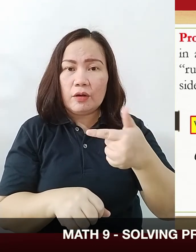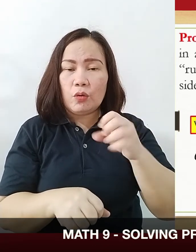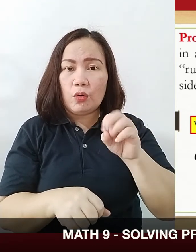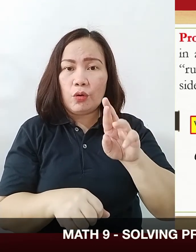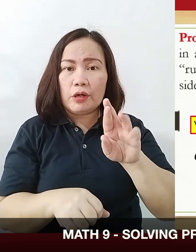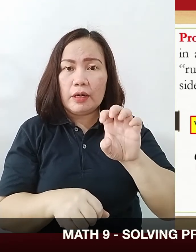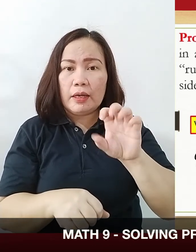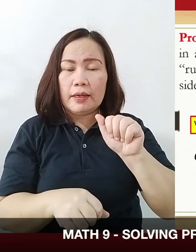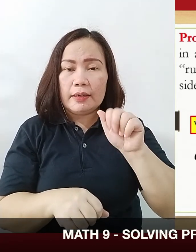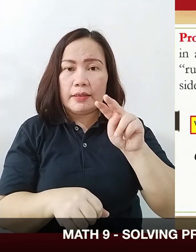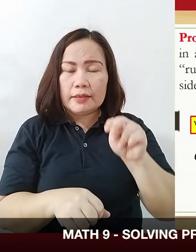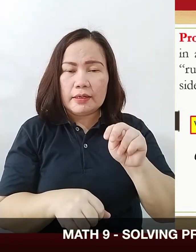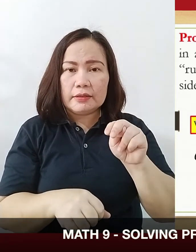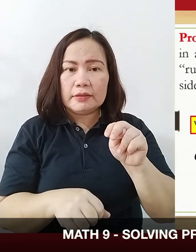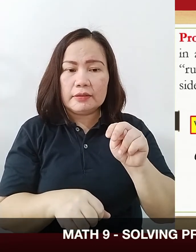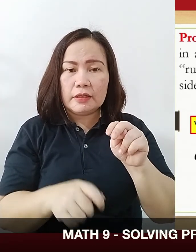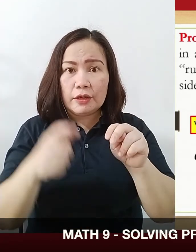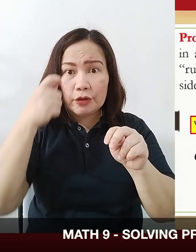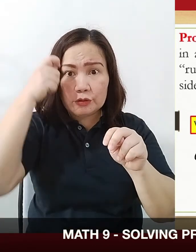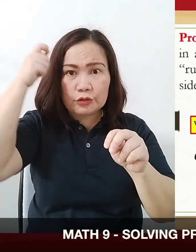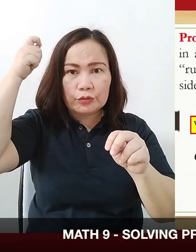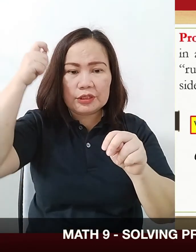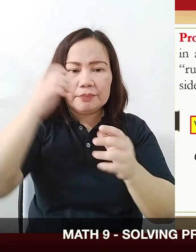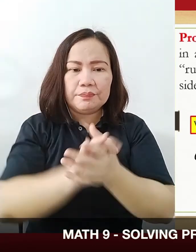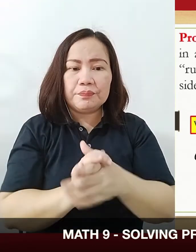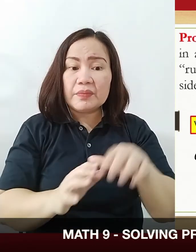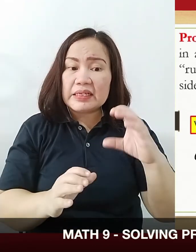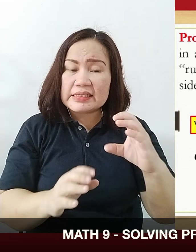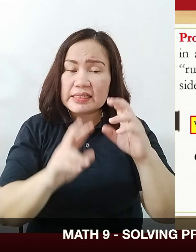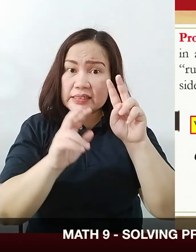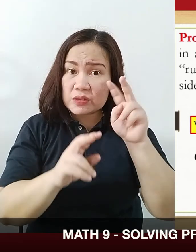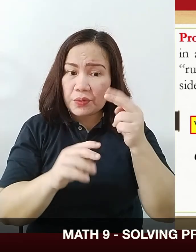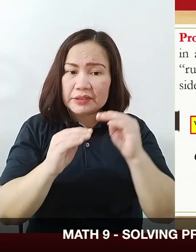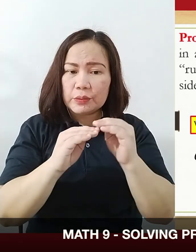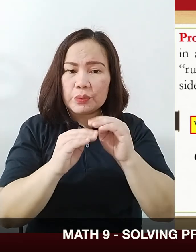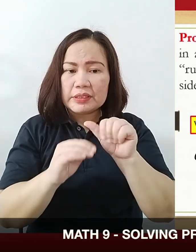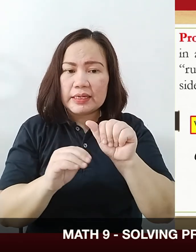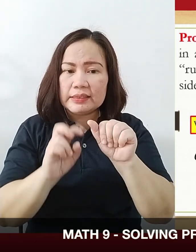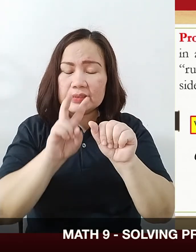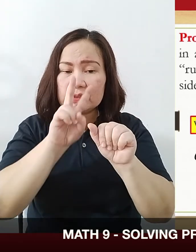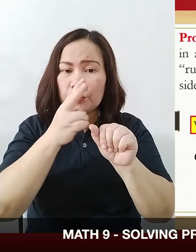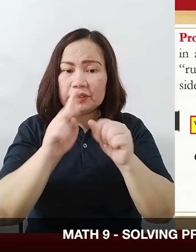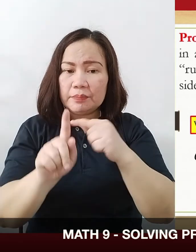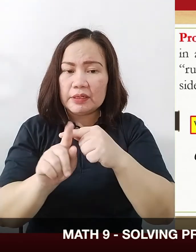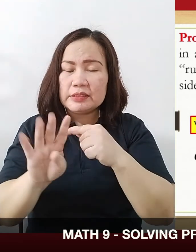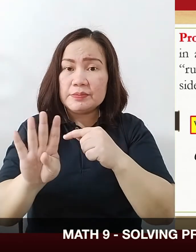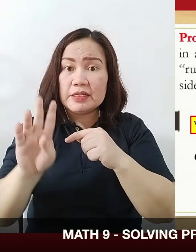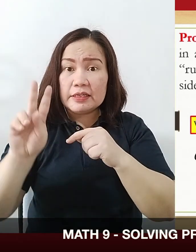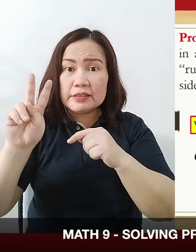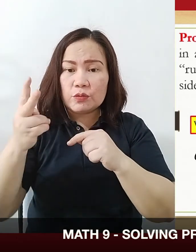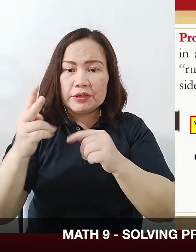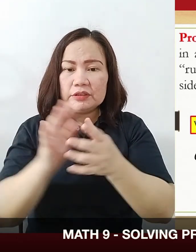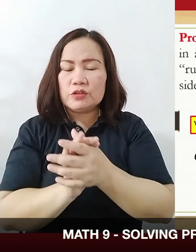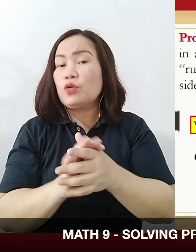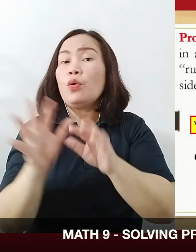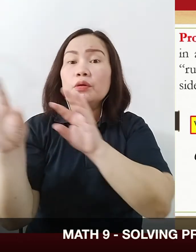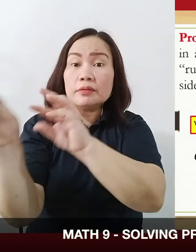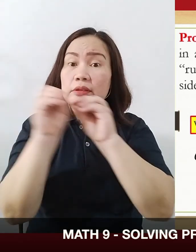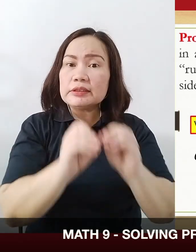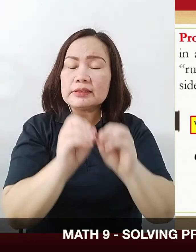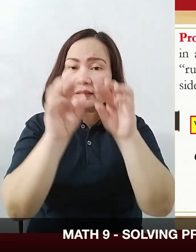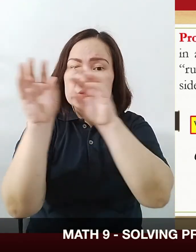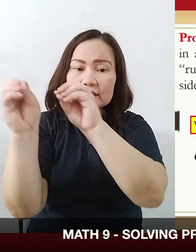Theorem, which is c squared is equal to a squared plus b squared, all you have to do is to substitute all